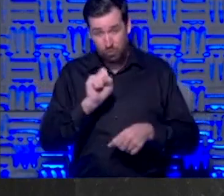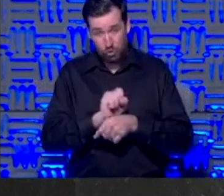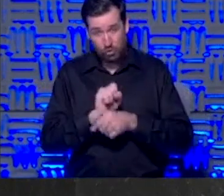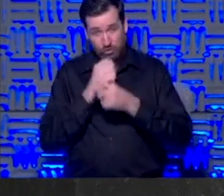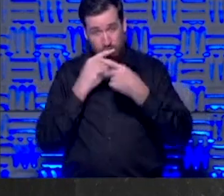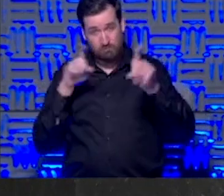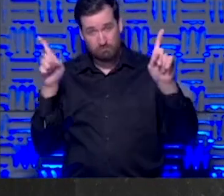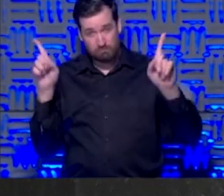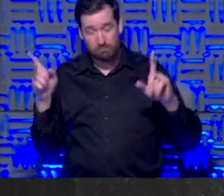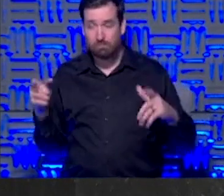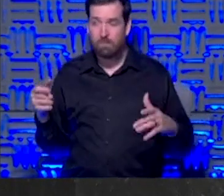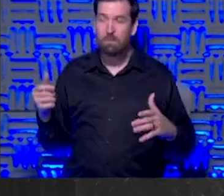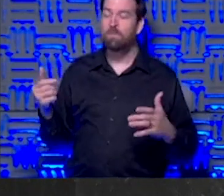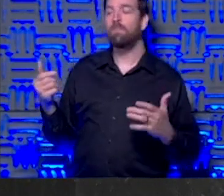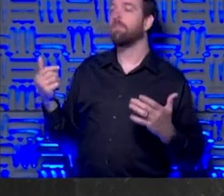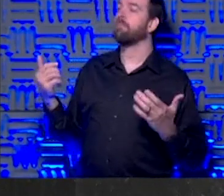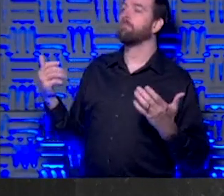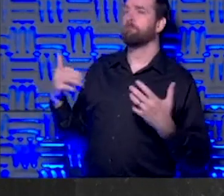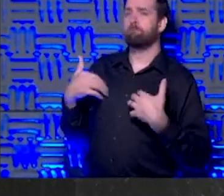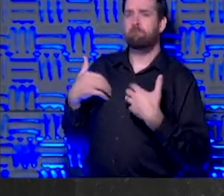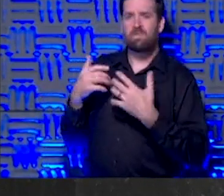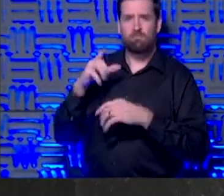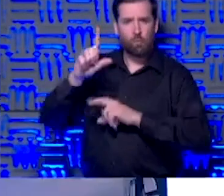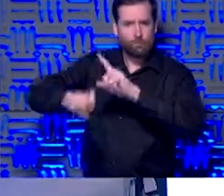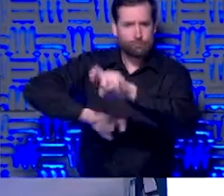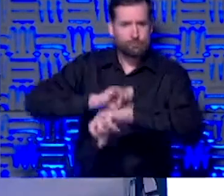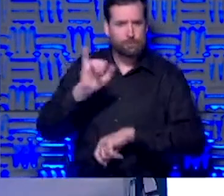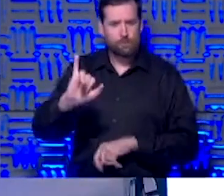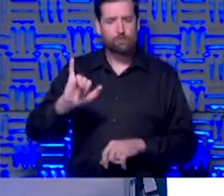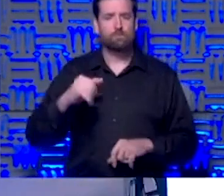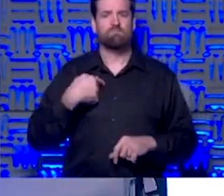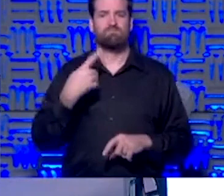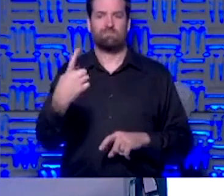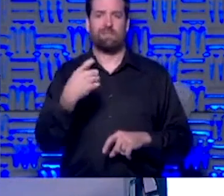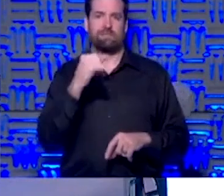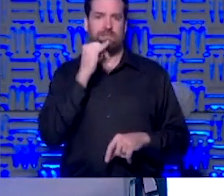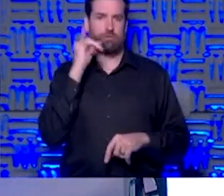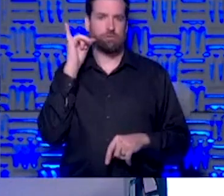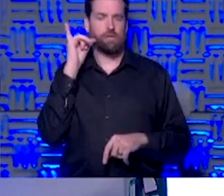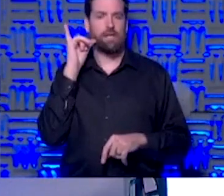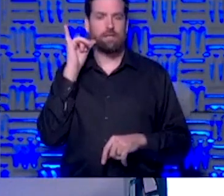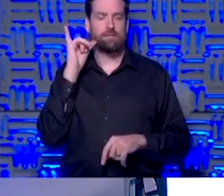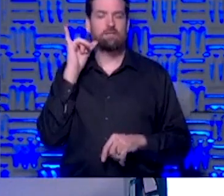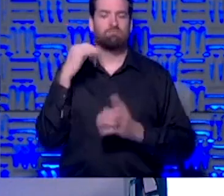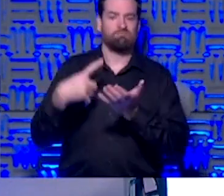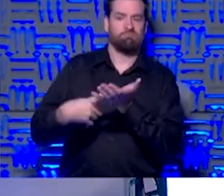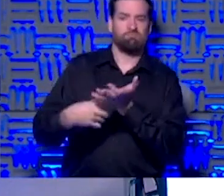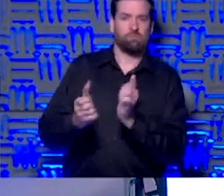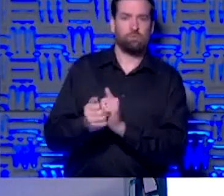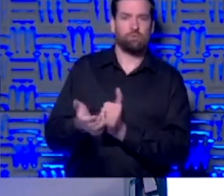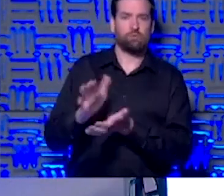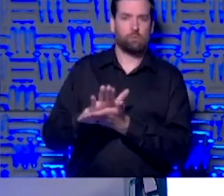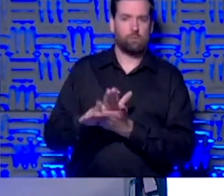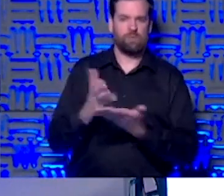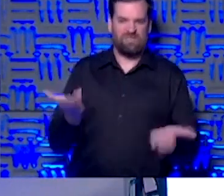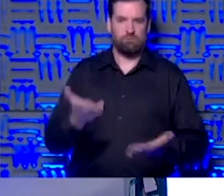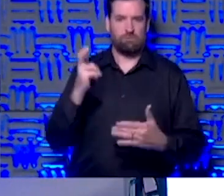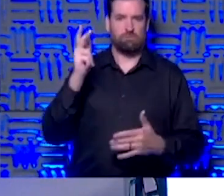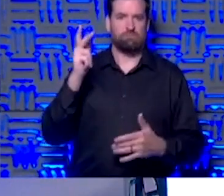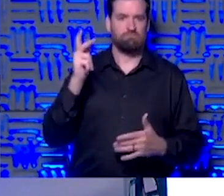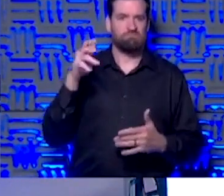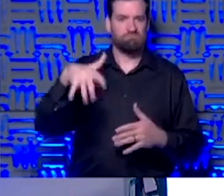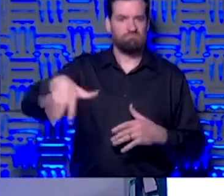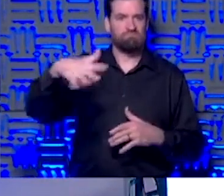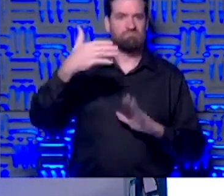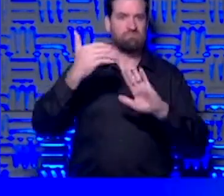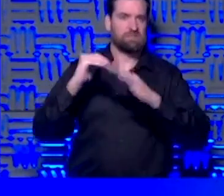know, I have a lot of questions about this as well. I was asked this yesterday in conversations with a school here in the city. I think